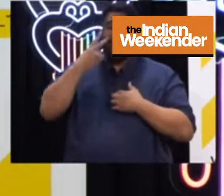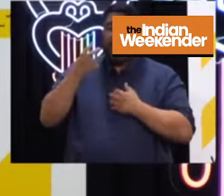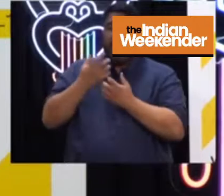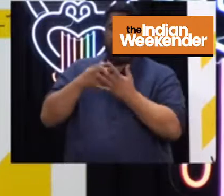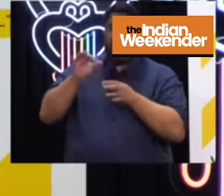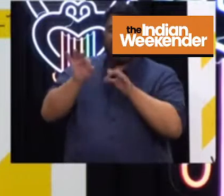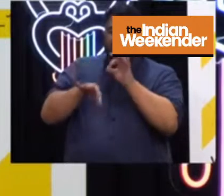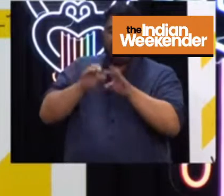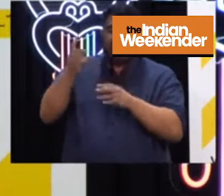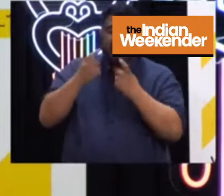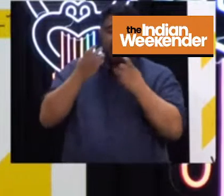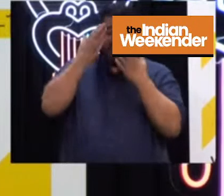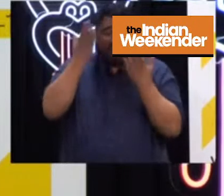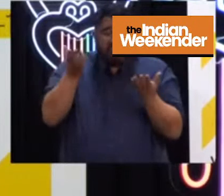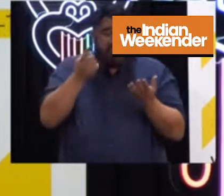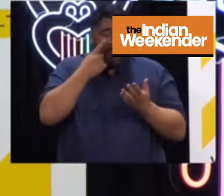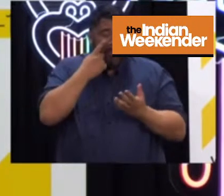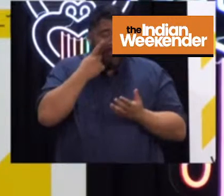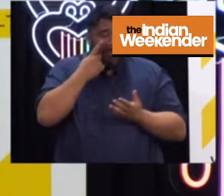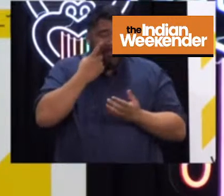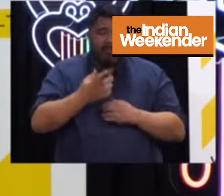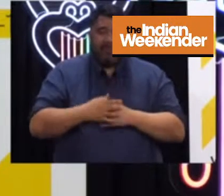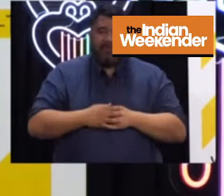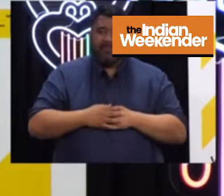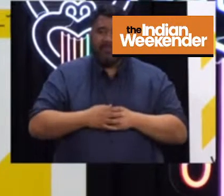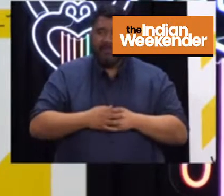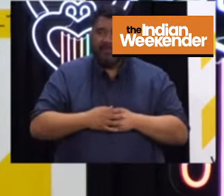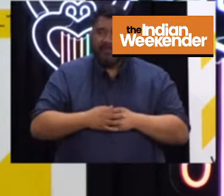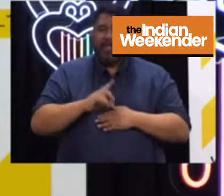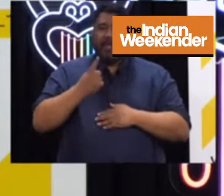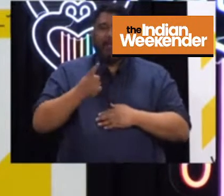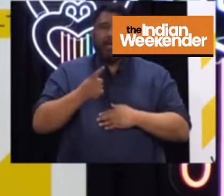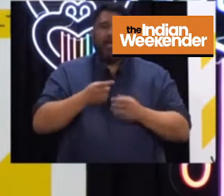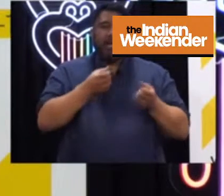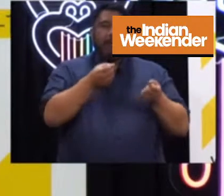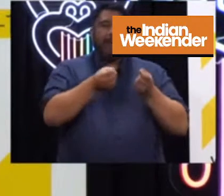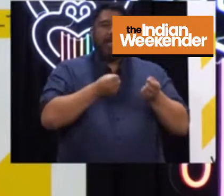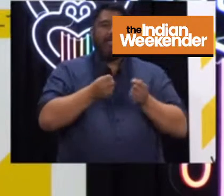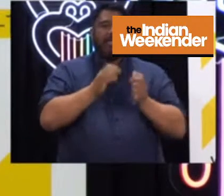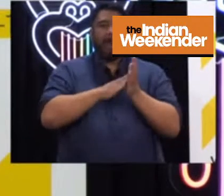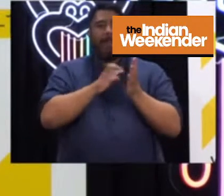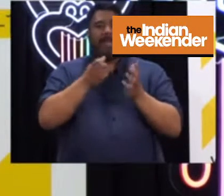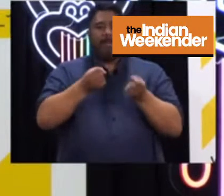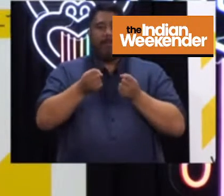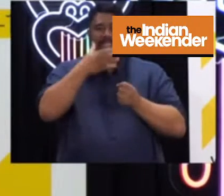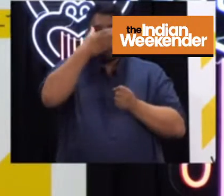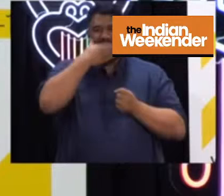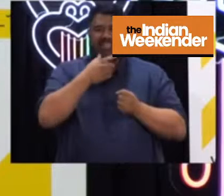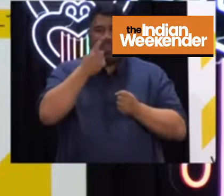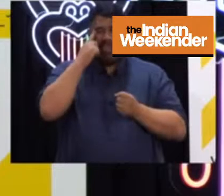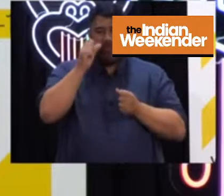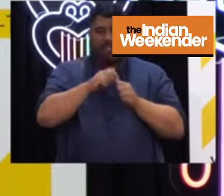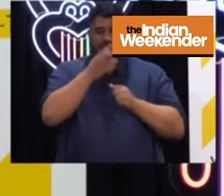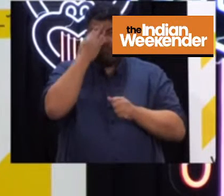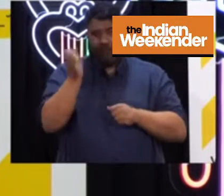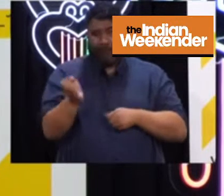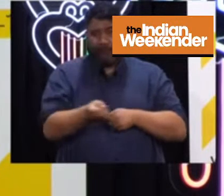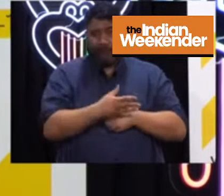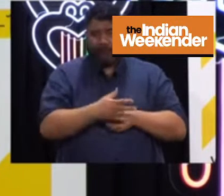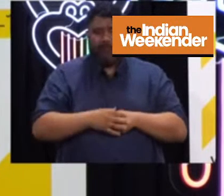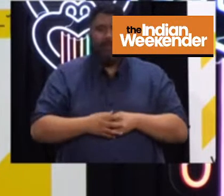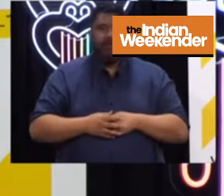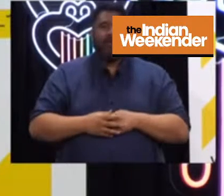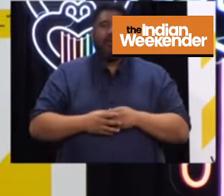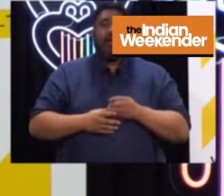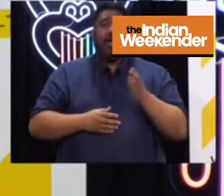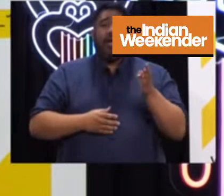my social media and then we can vote on one of them. But let's rule out Bussy McBussface right from the beginning. Would it be appropriate? I did